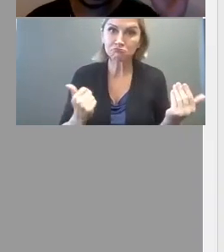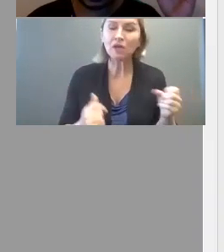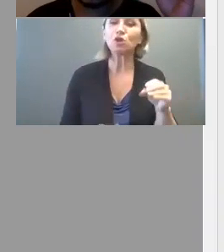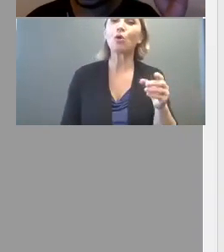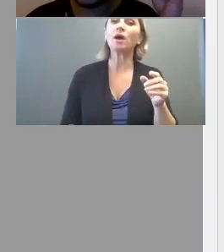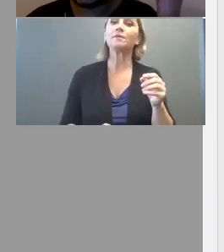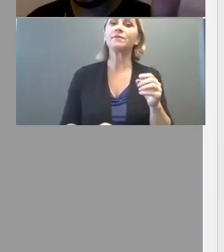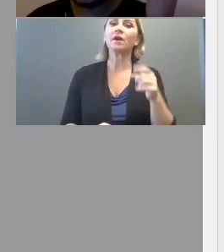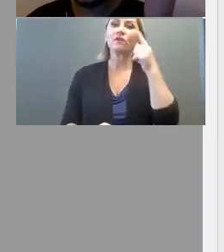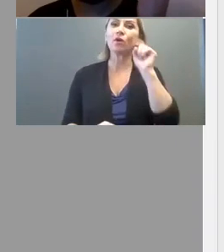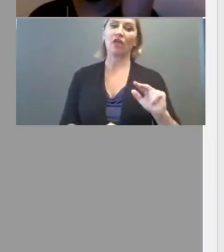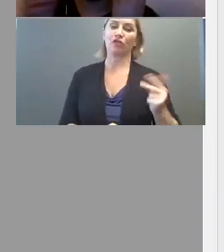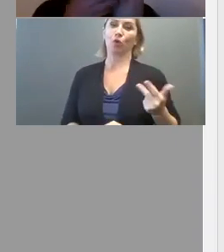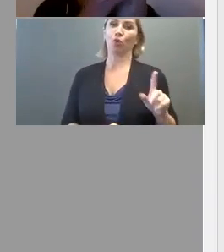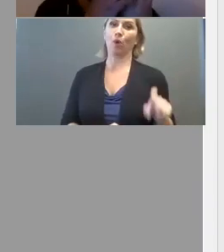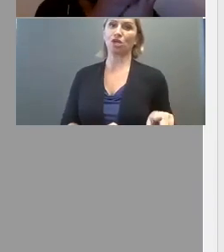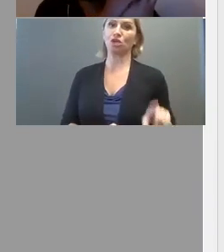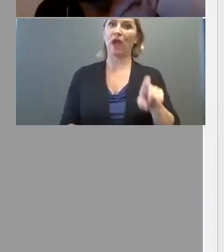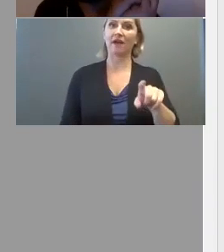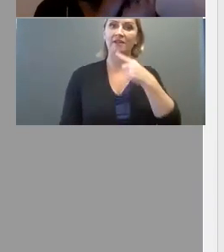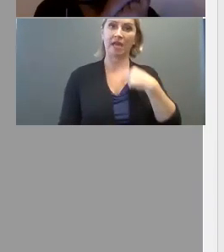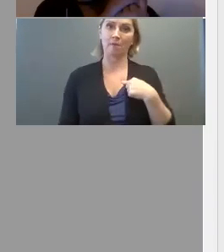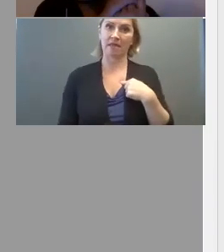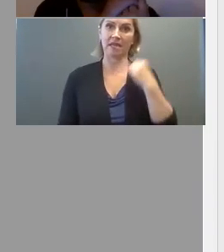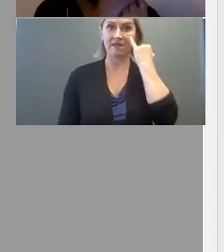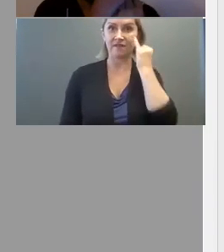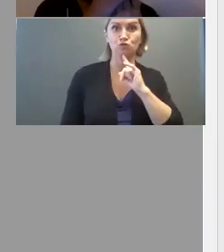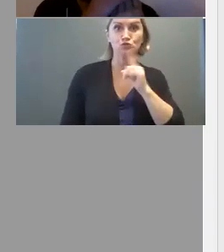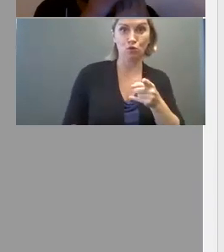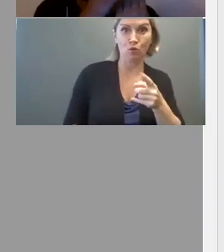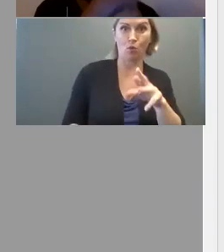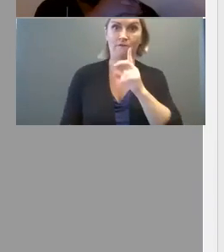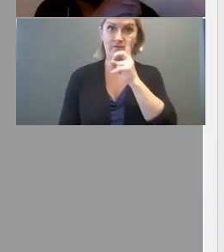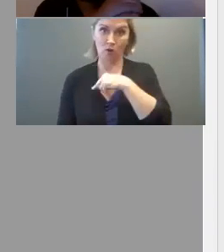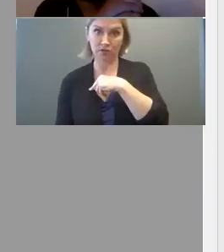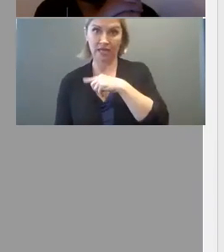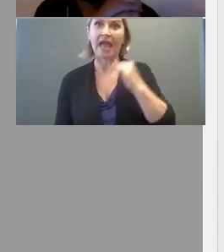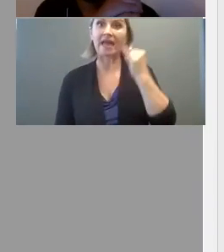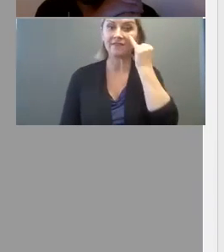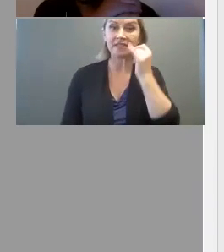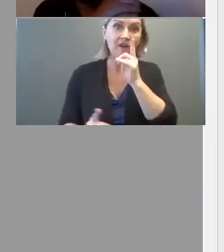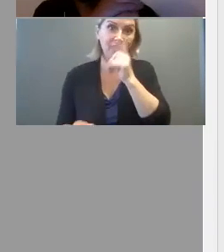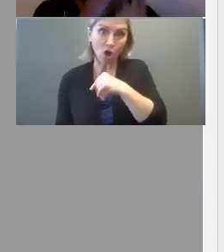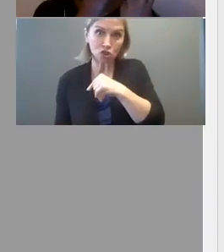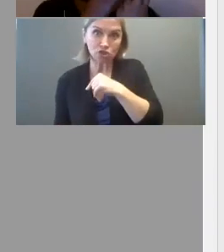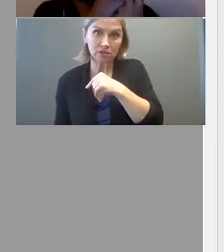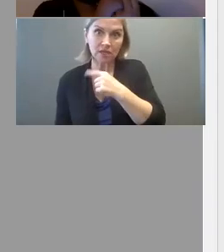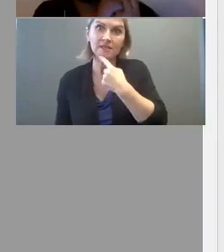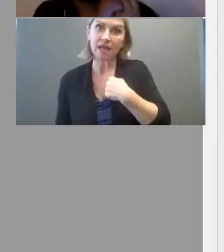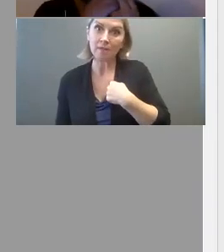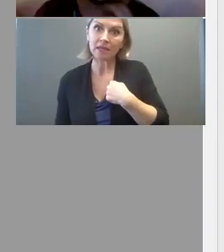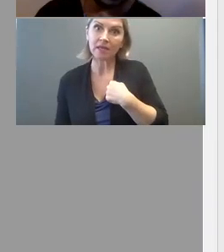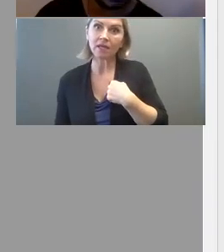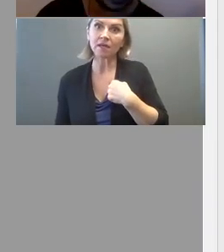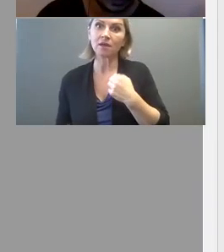so for the third question, you have to tell me whether the question is true or false. And if it is false, you have to tell me whether it is false. If it is true,